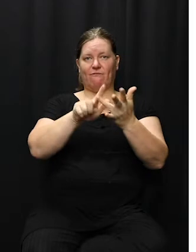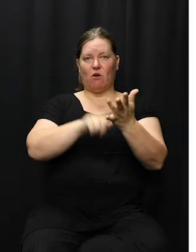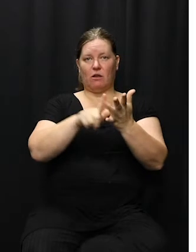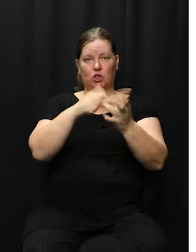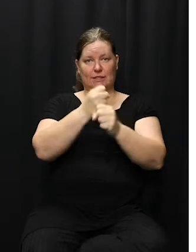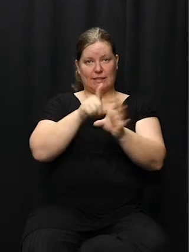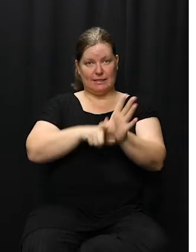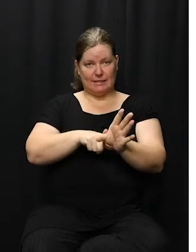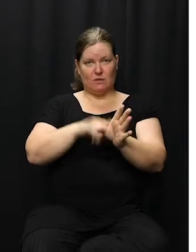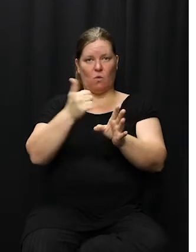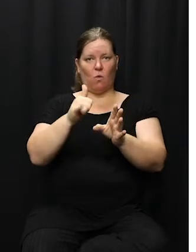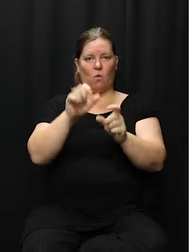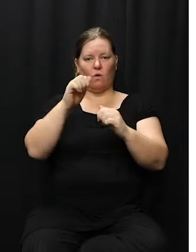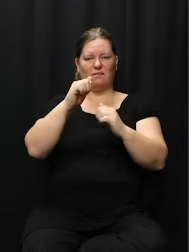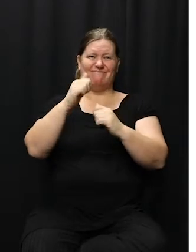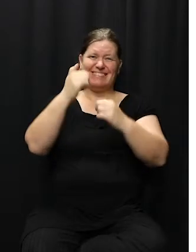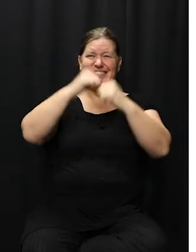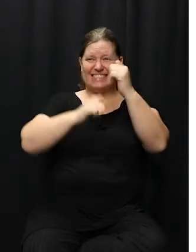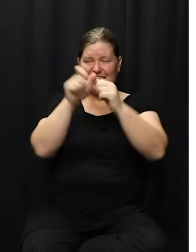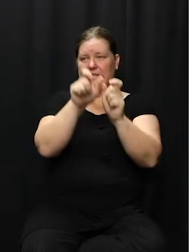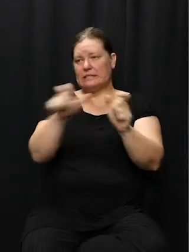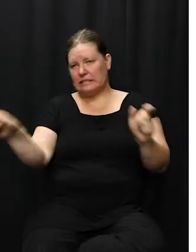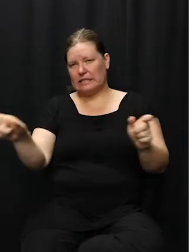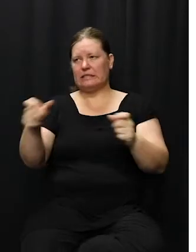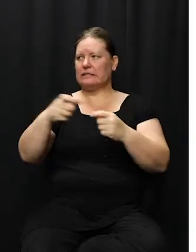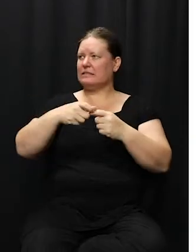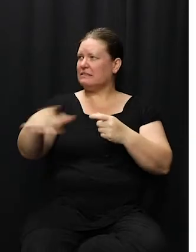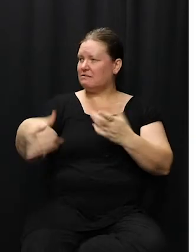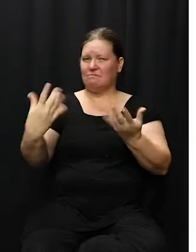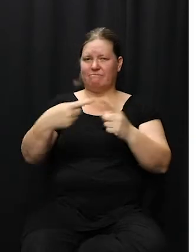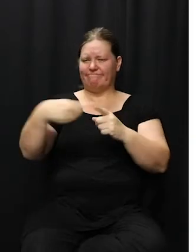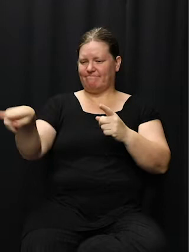or syntax, I can't remember, there's a whole lot of signs people use for it.